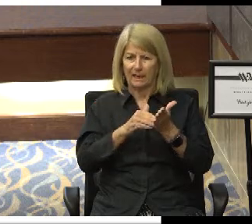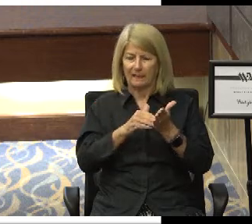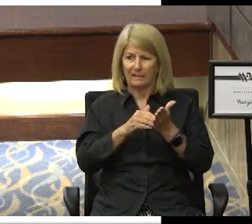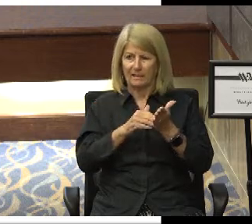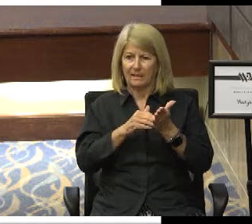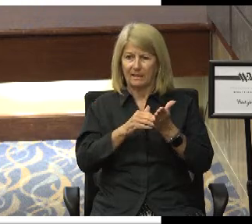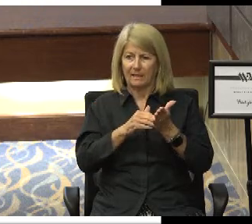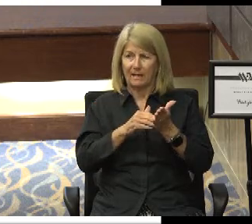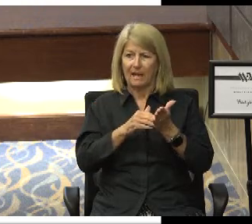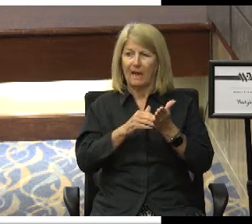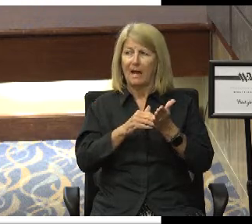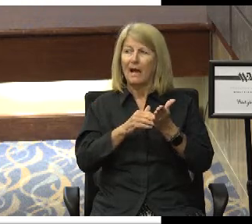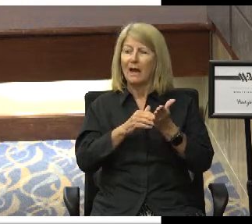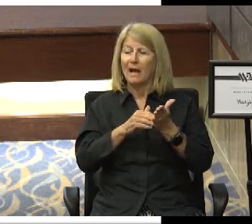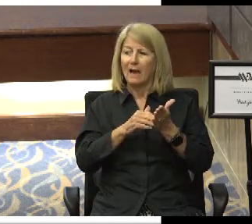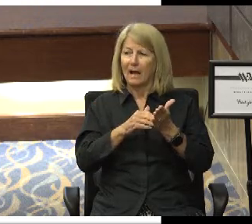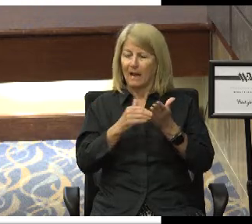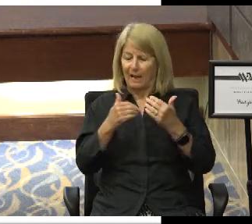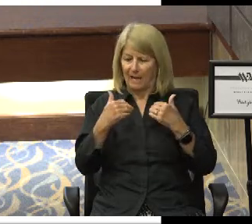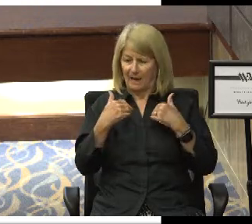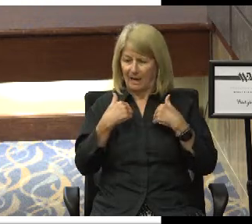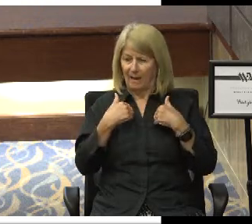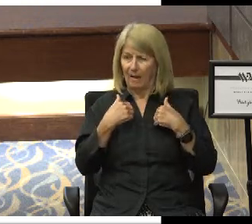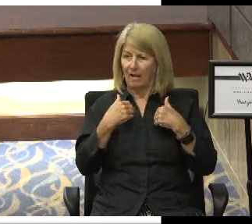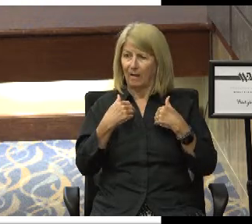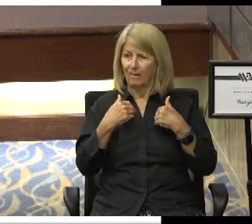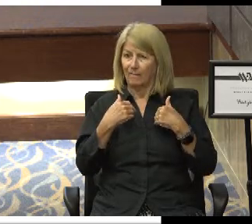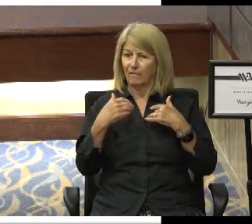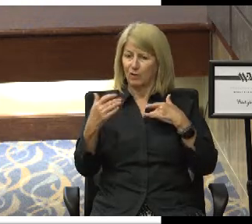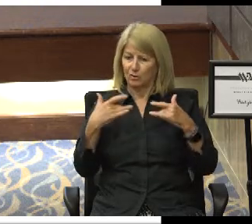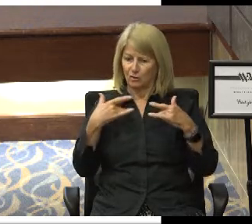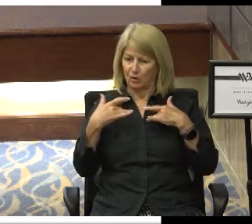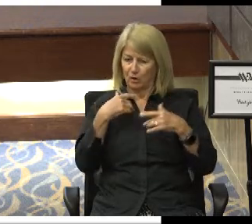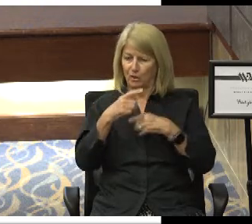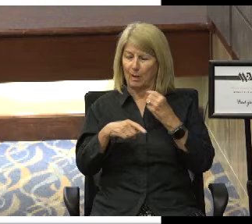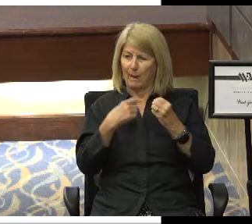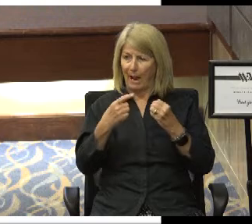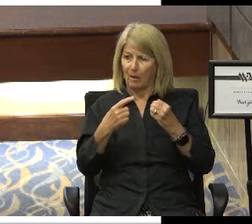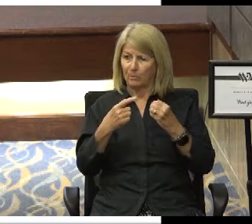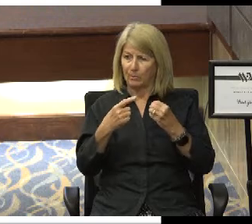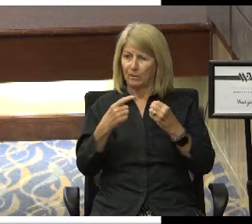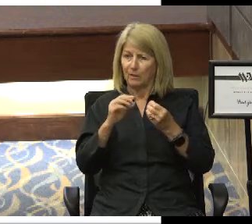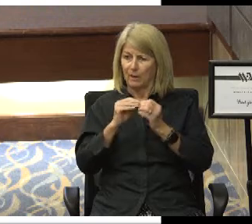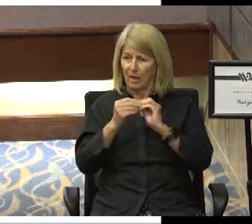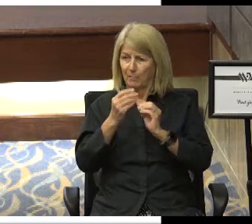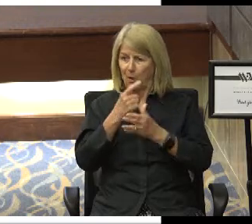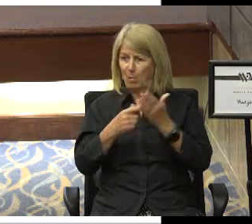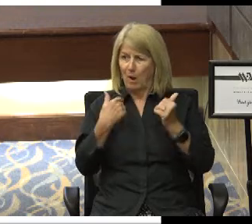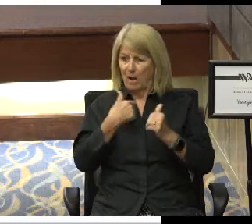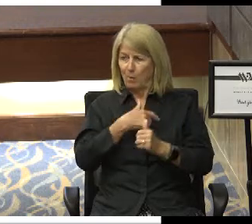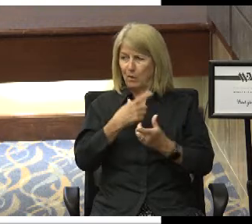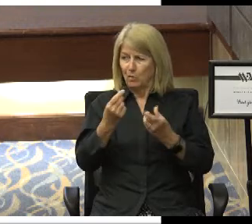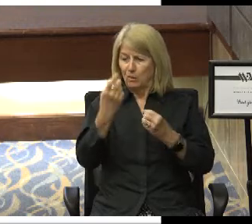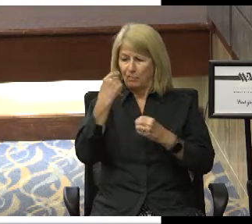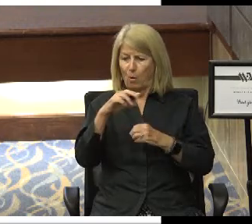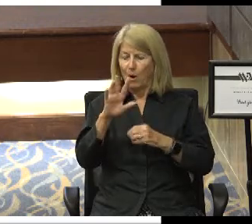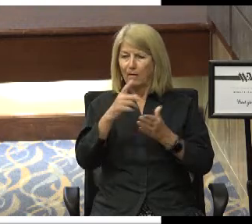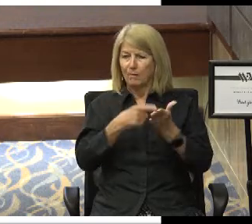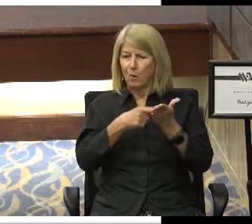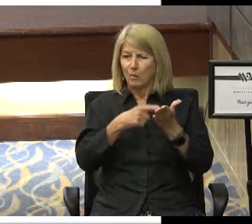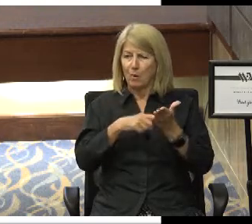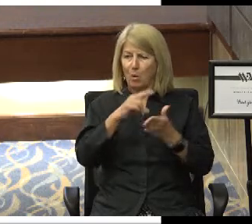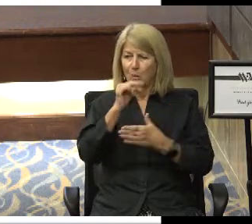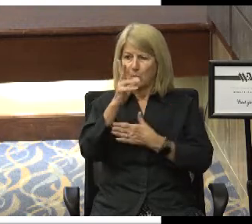I have concerns about the number of what we're doing for our affordable units.